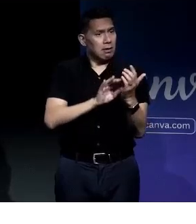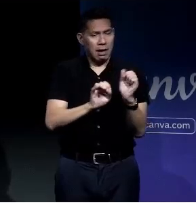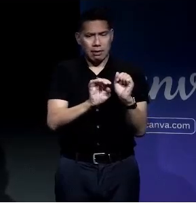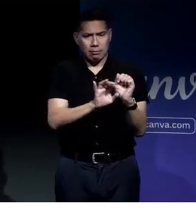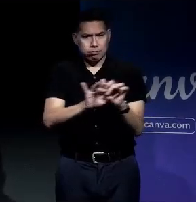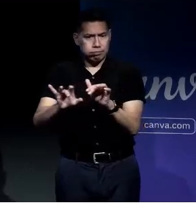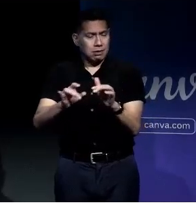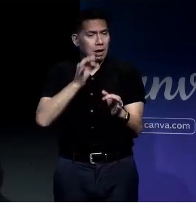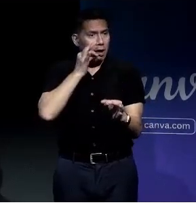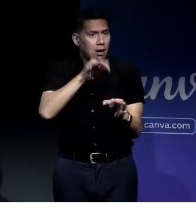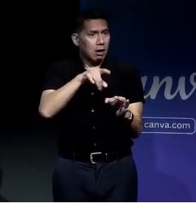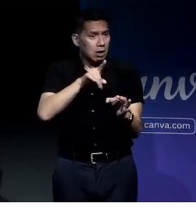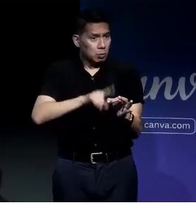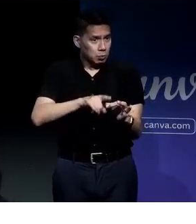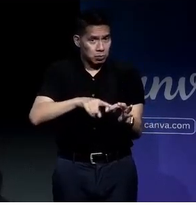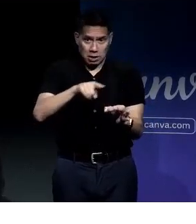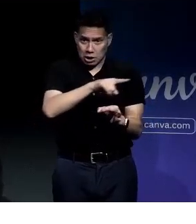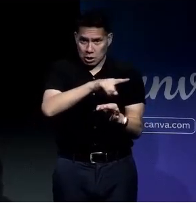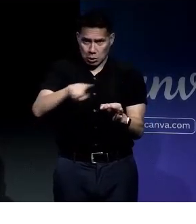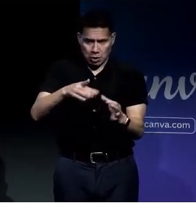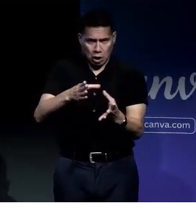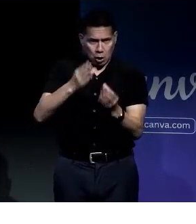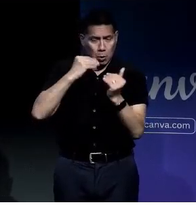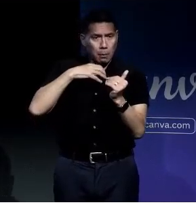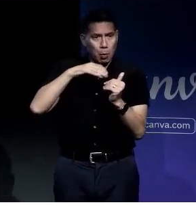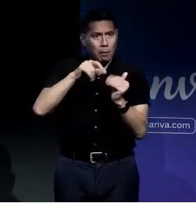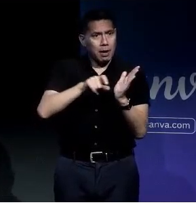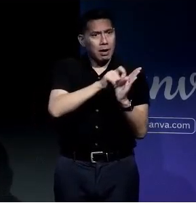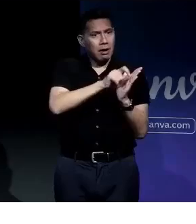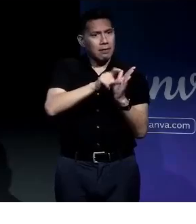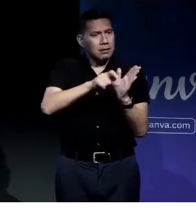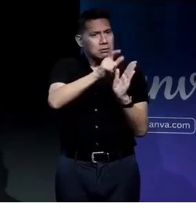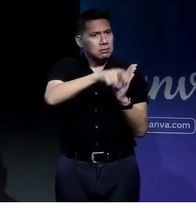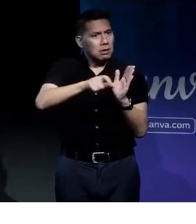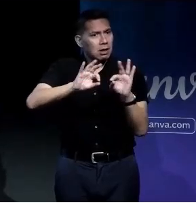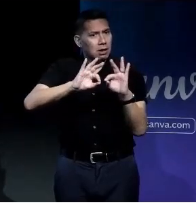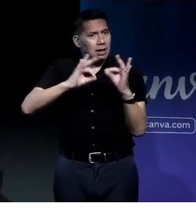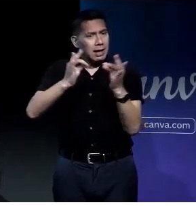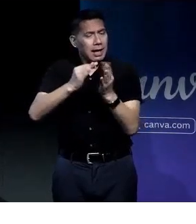you learn more about your vendors and help create a great program.